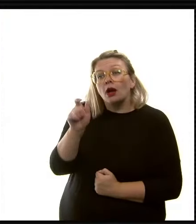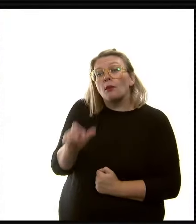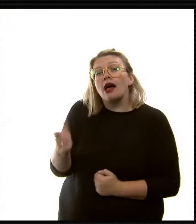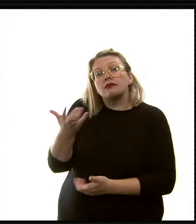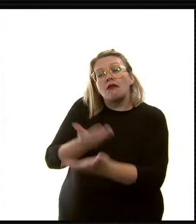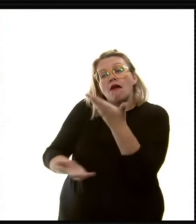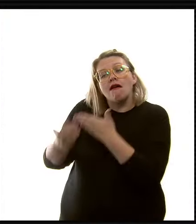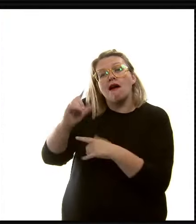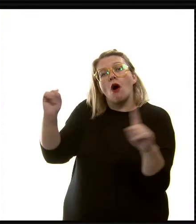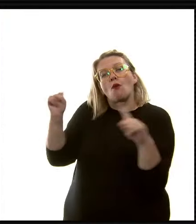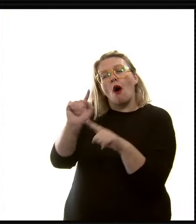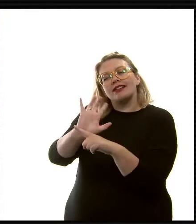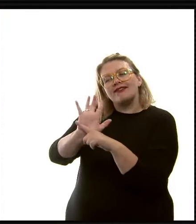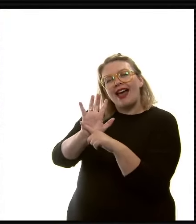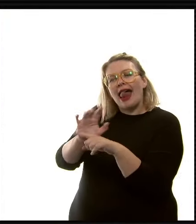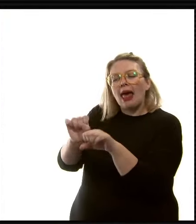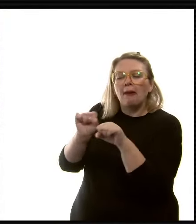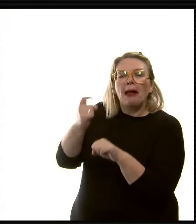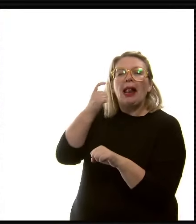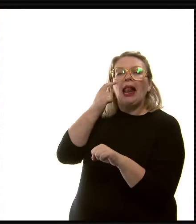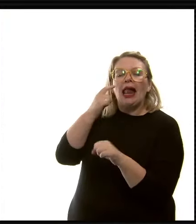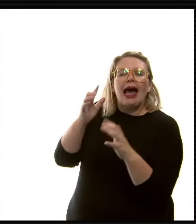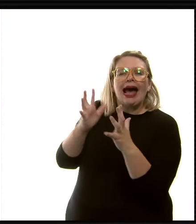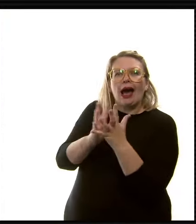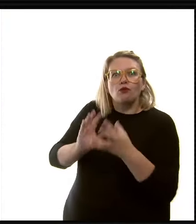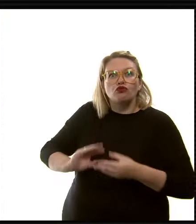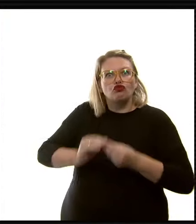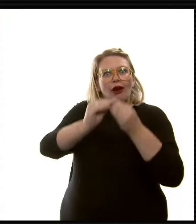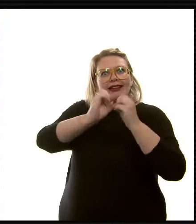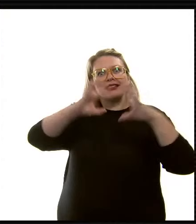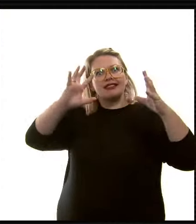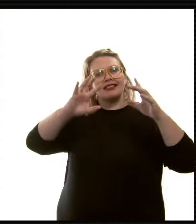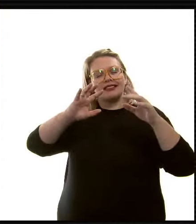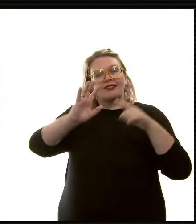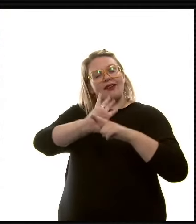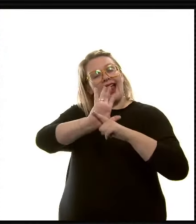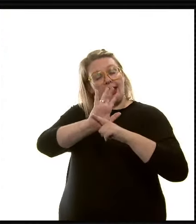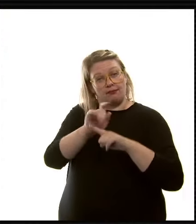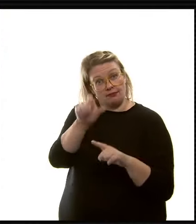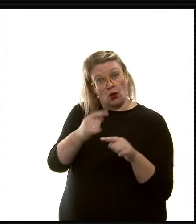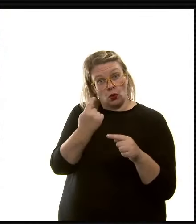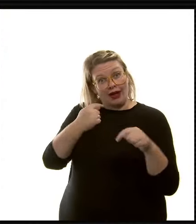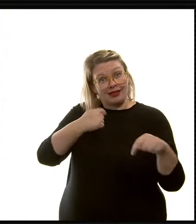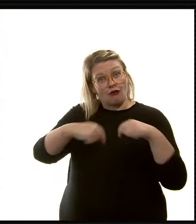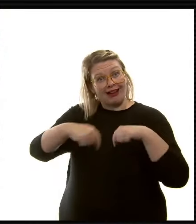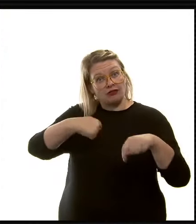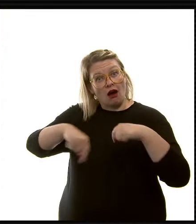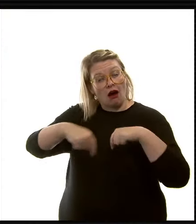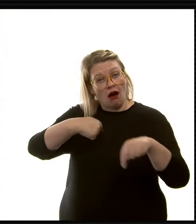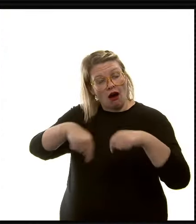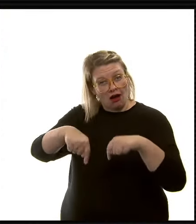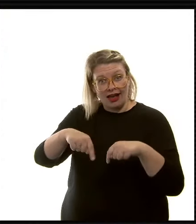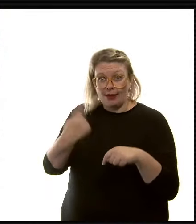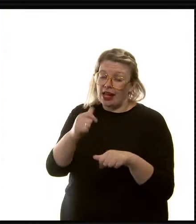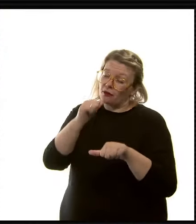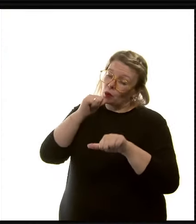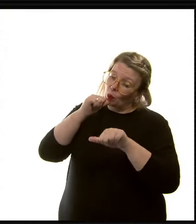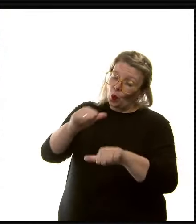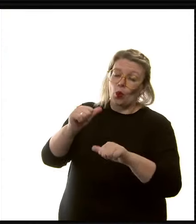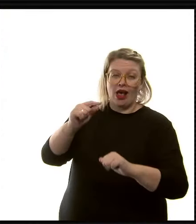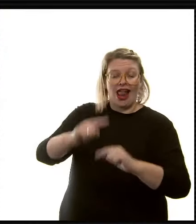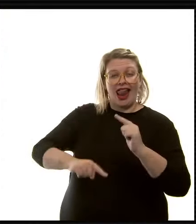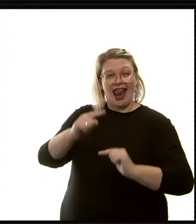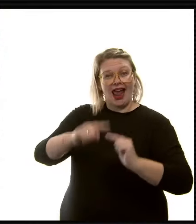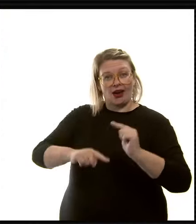scenes and give us an insight into his creative process than the actual director of Lightyear and self-confessed LEGO building